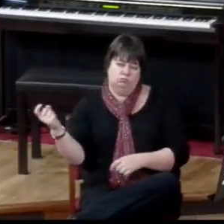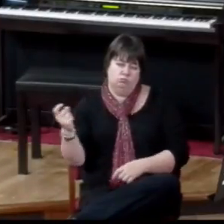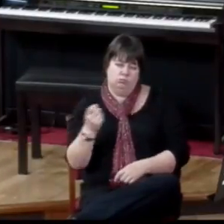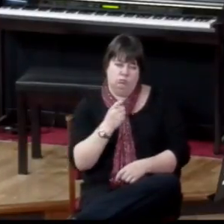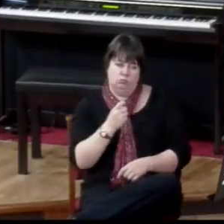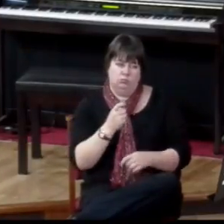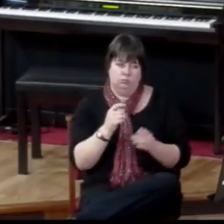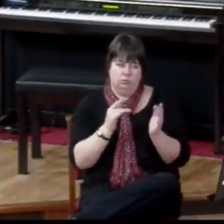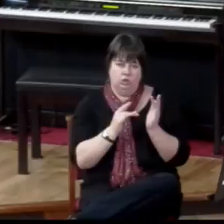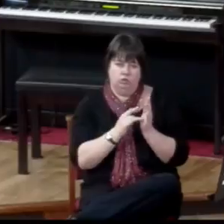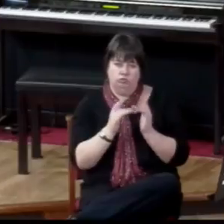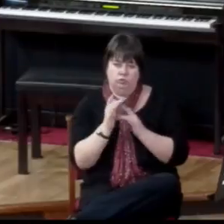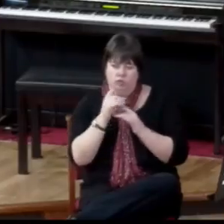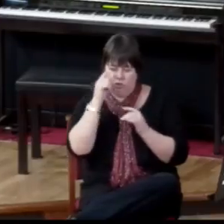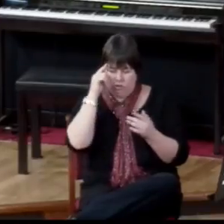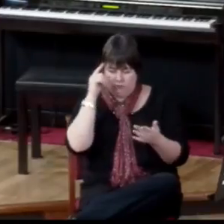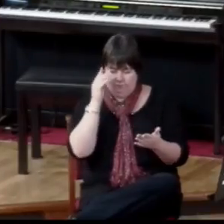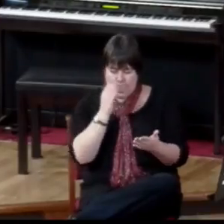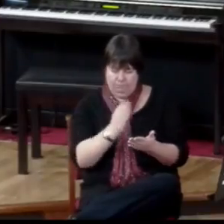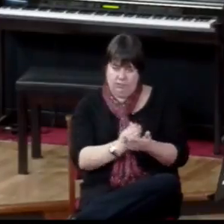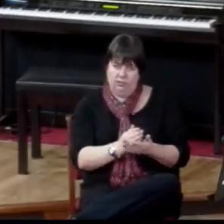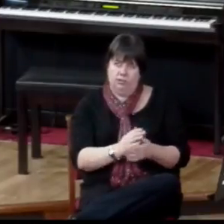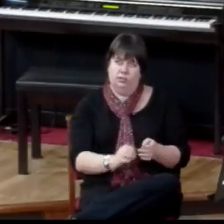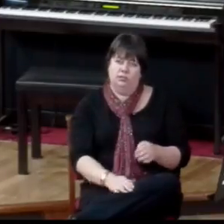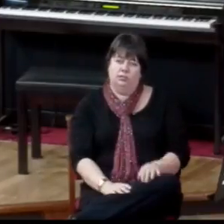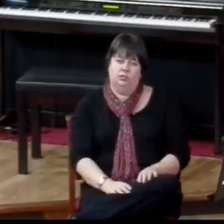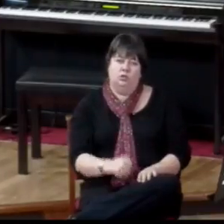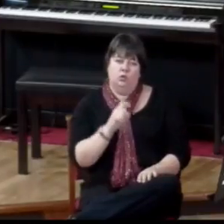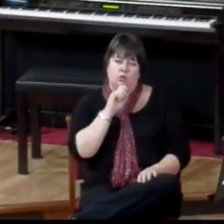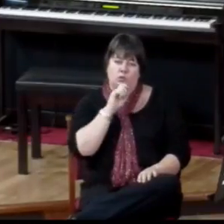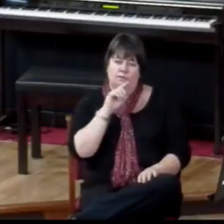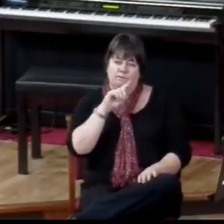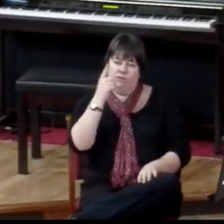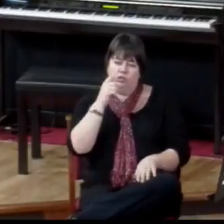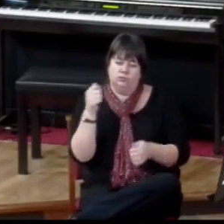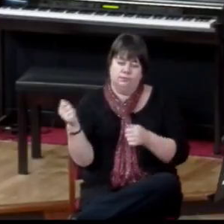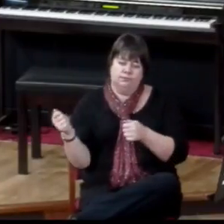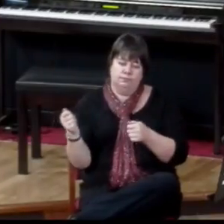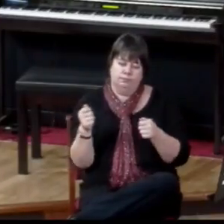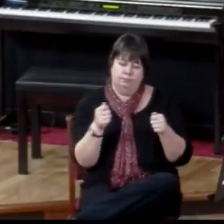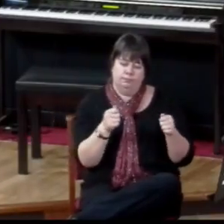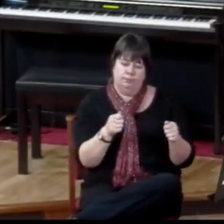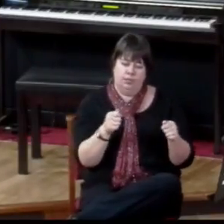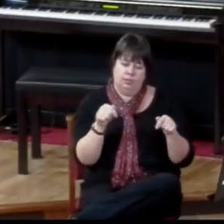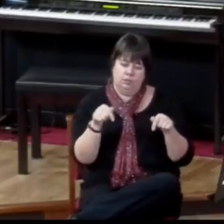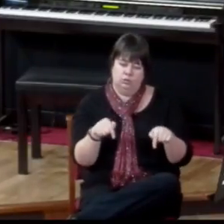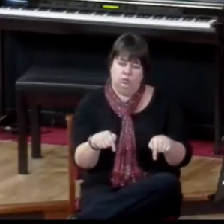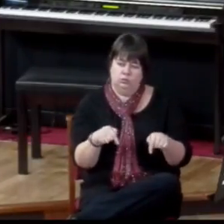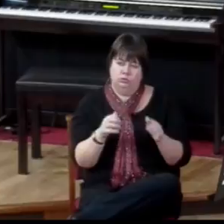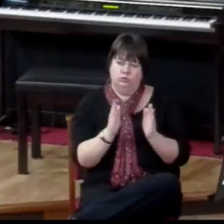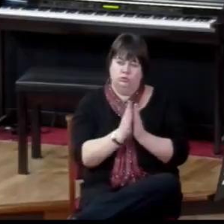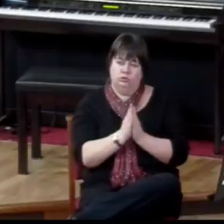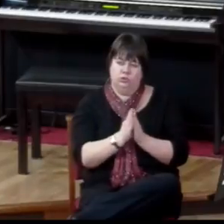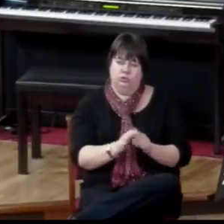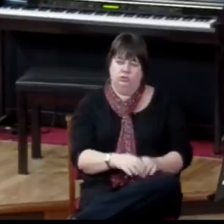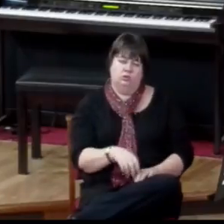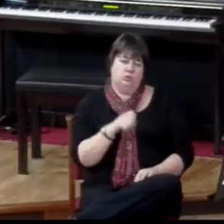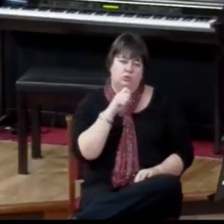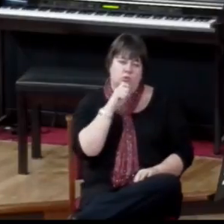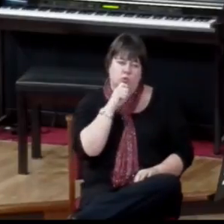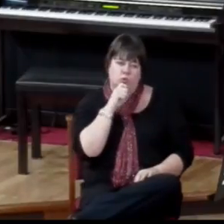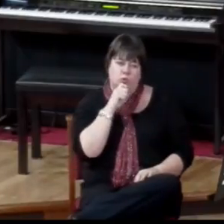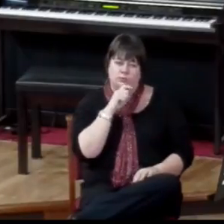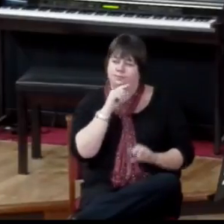Christian faith and to church? Who brought you to